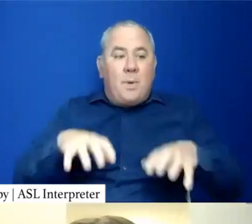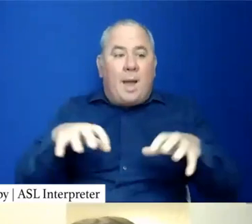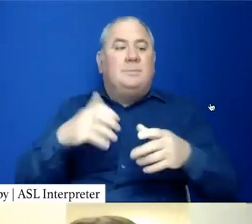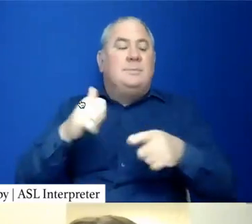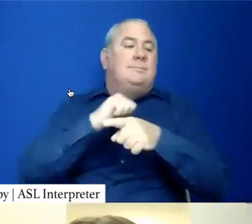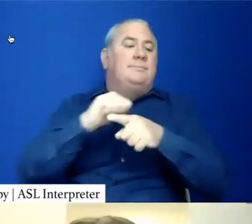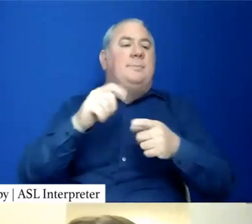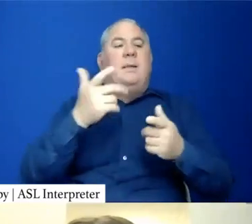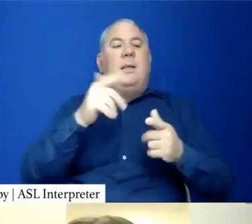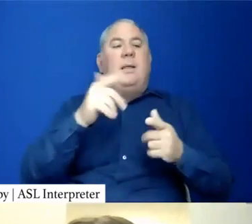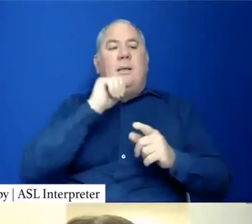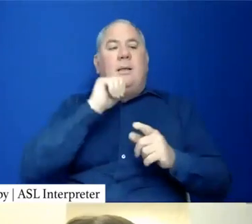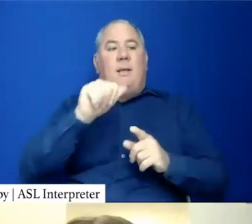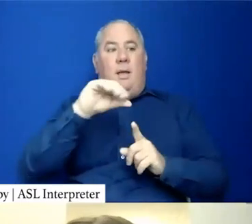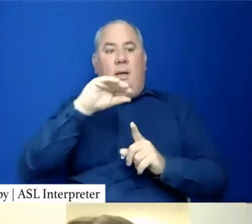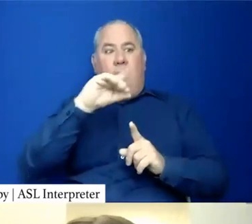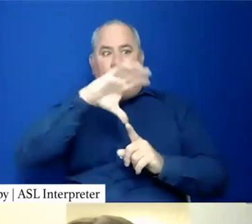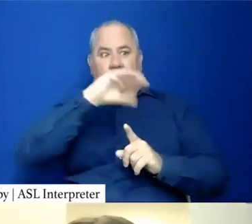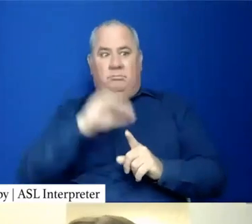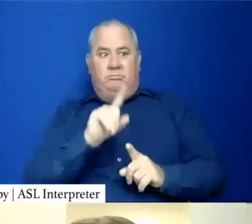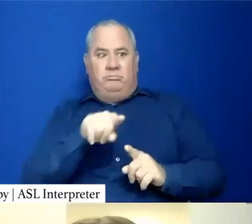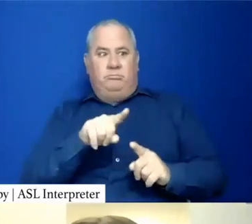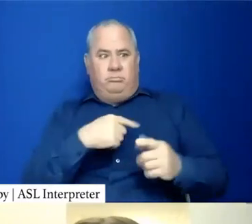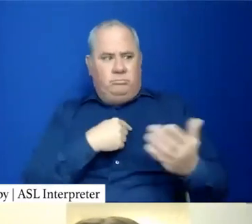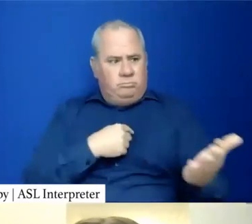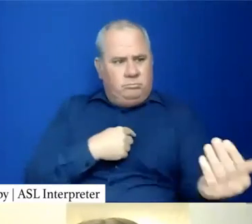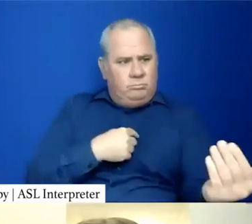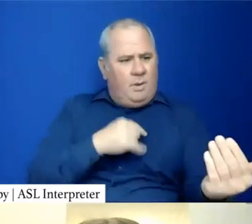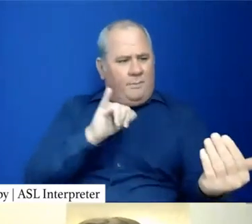good feedback. And they're like, oh, okay, I can do this again. Like,